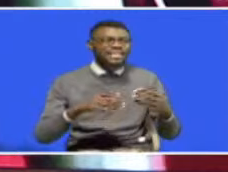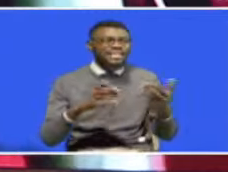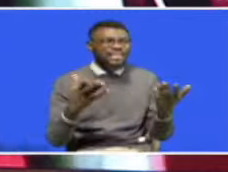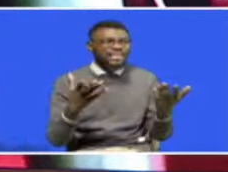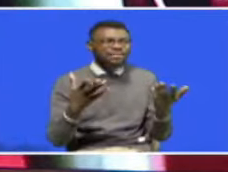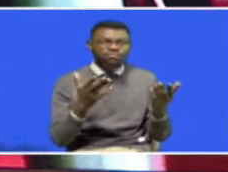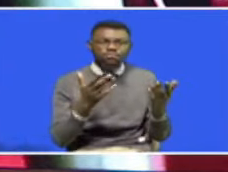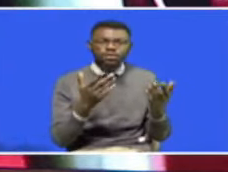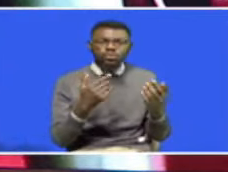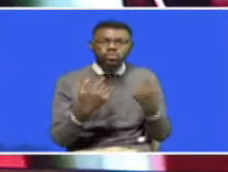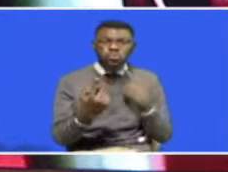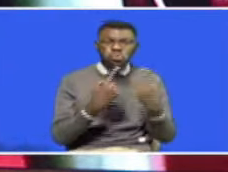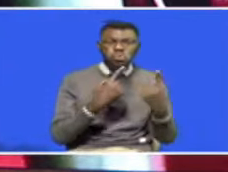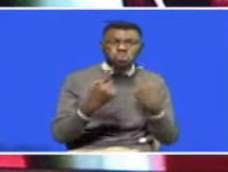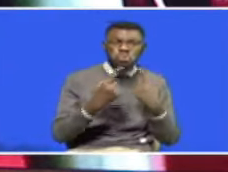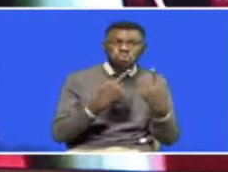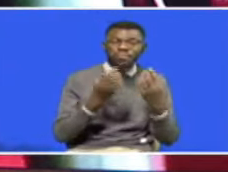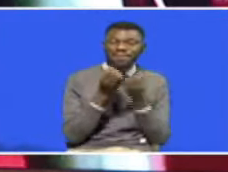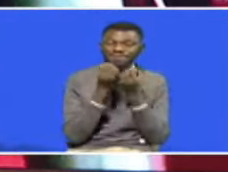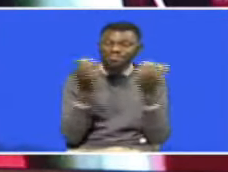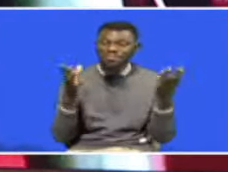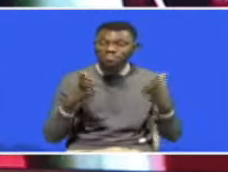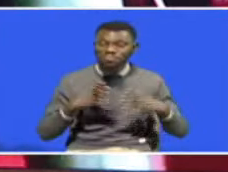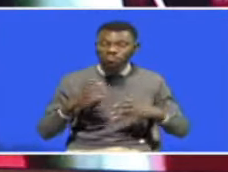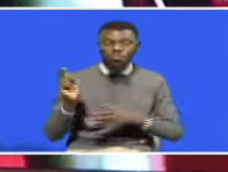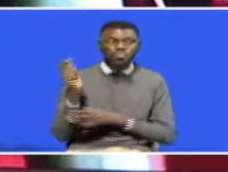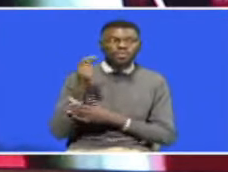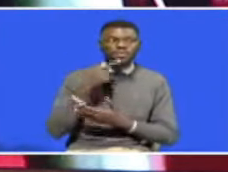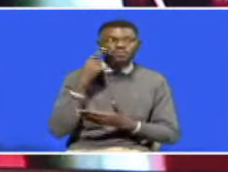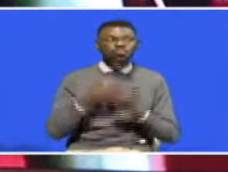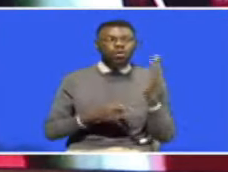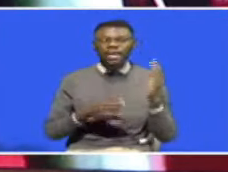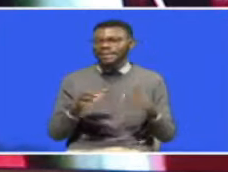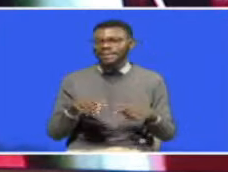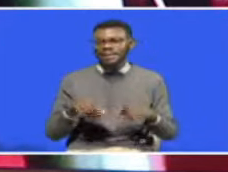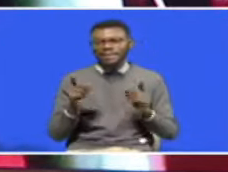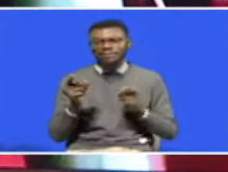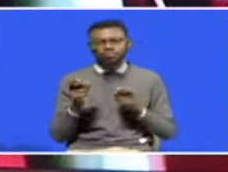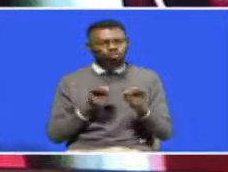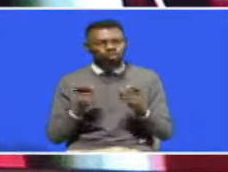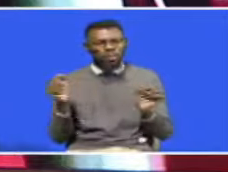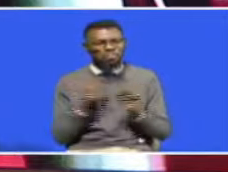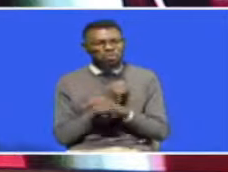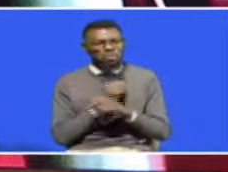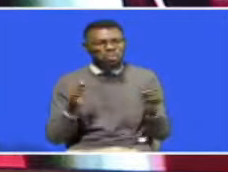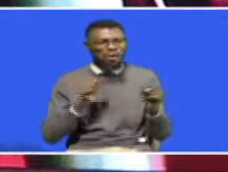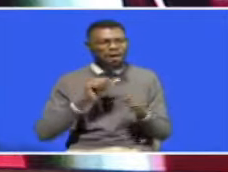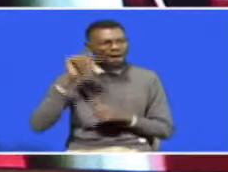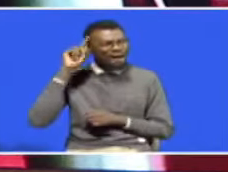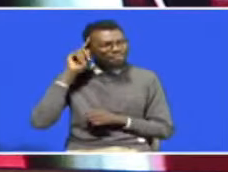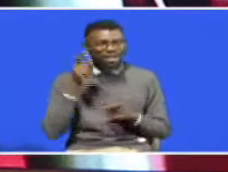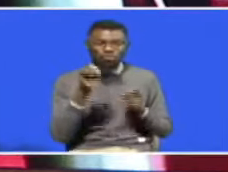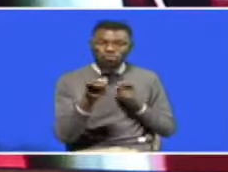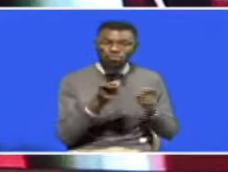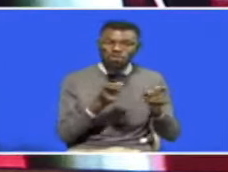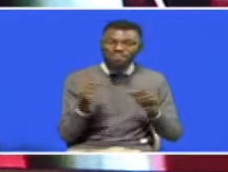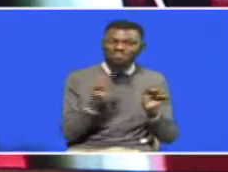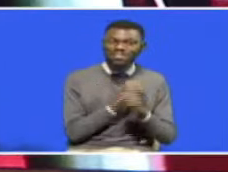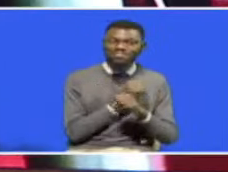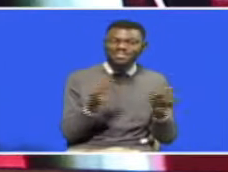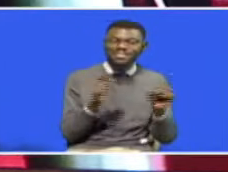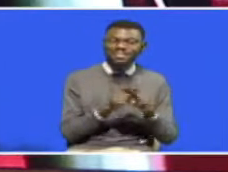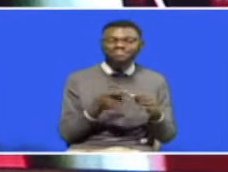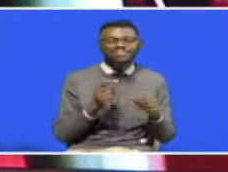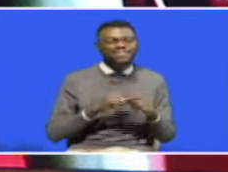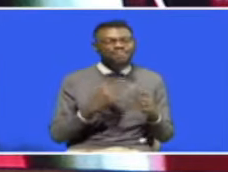took time to address Kenyans on what he termed as factors beyond the control of the government in the new fuel prices. In a media